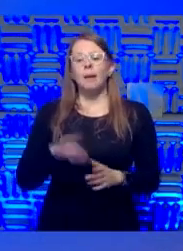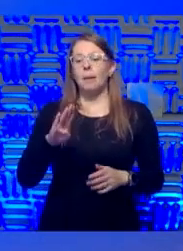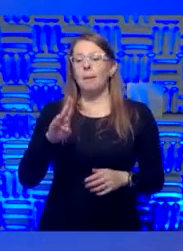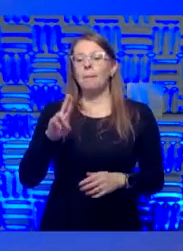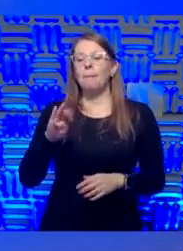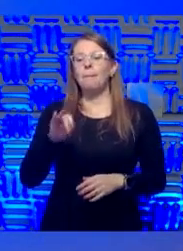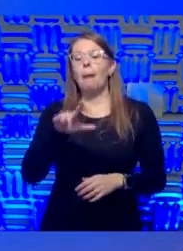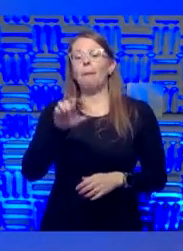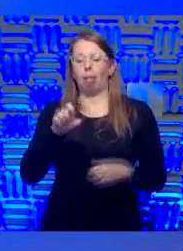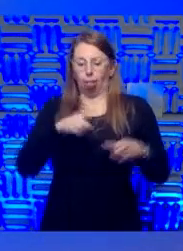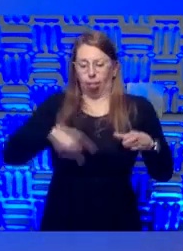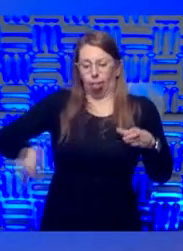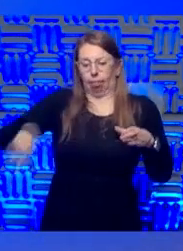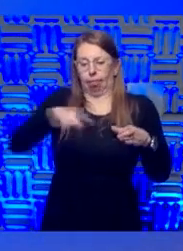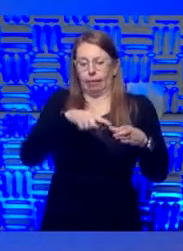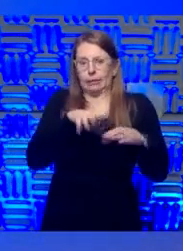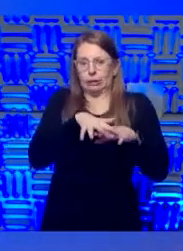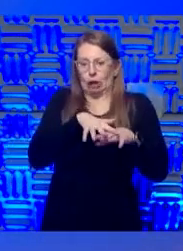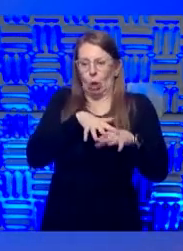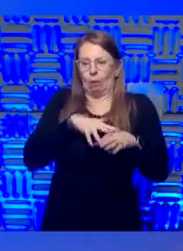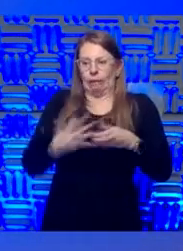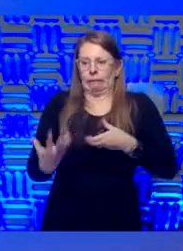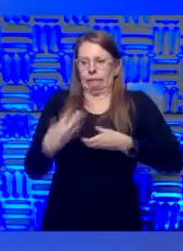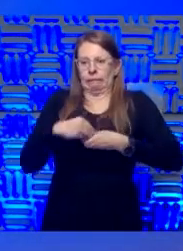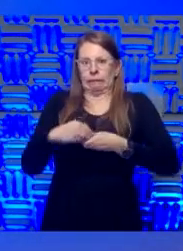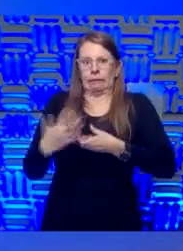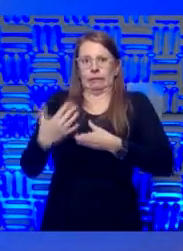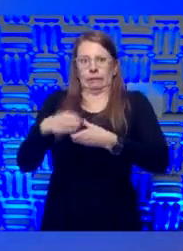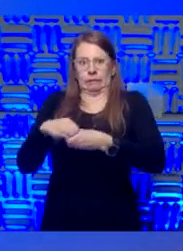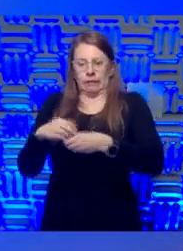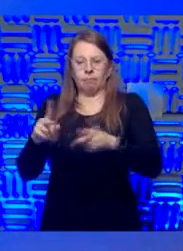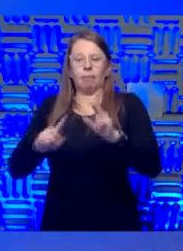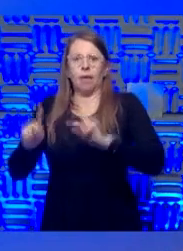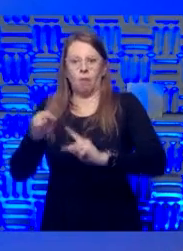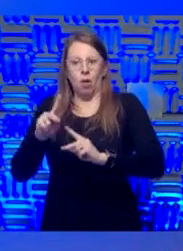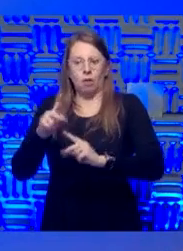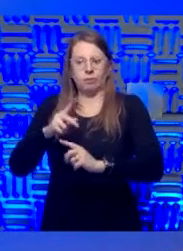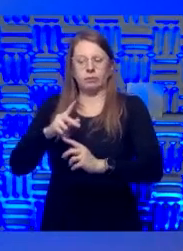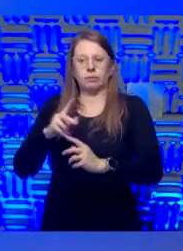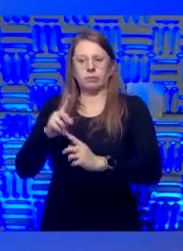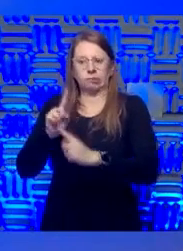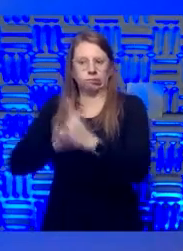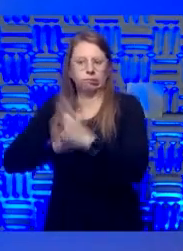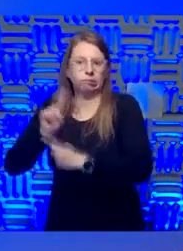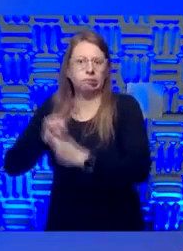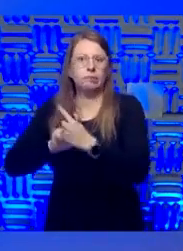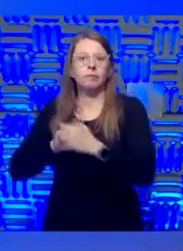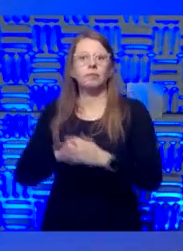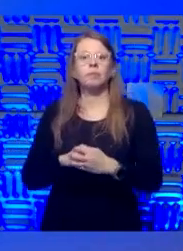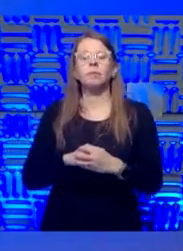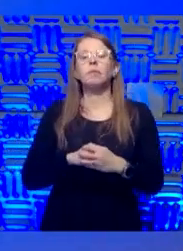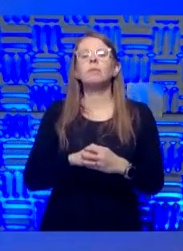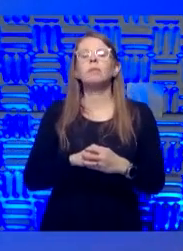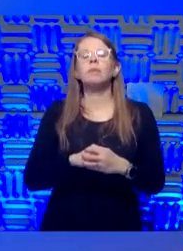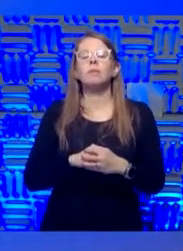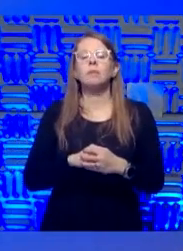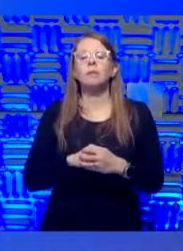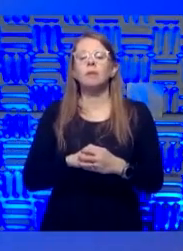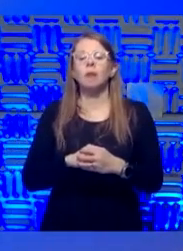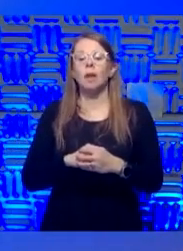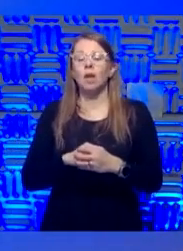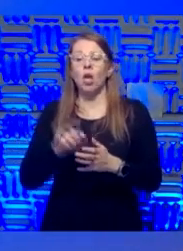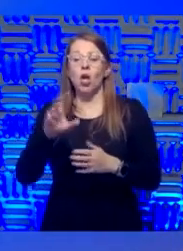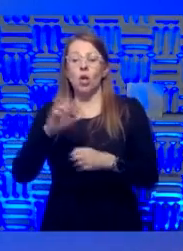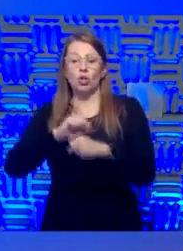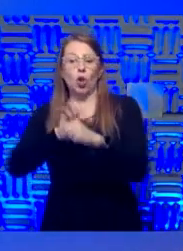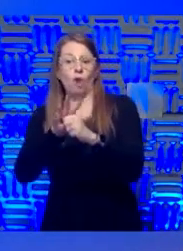taken very slowly and a cautious approach. I think with the COVID recovered, are we sure